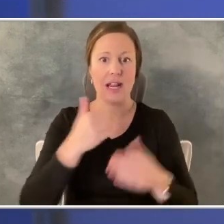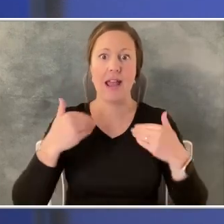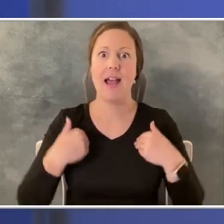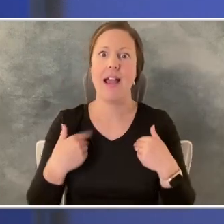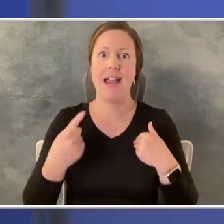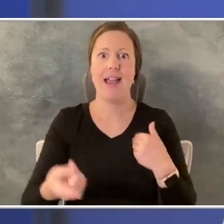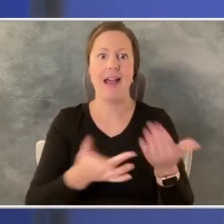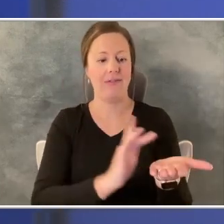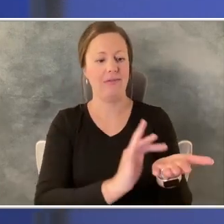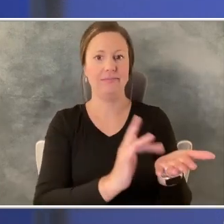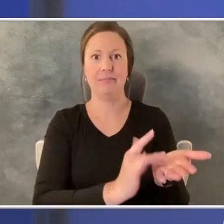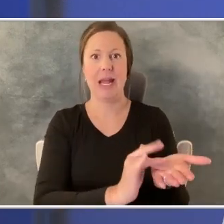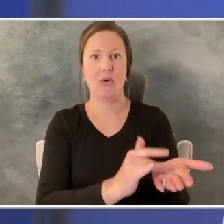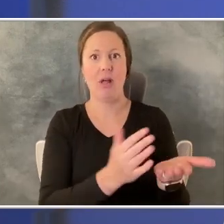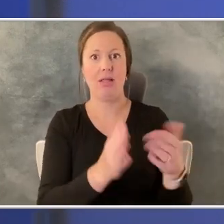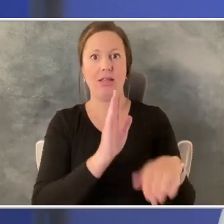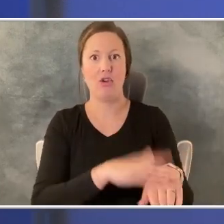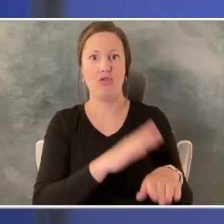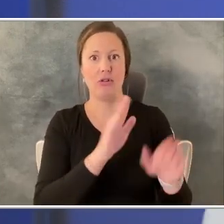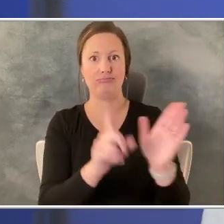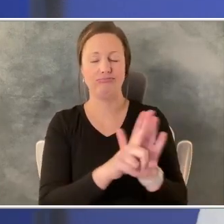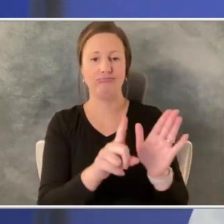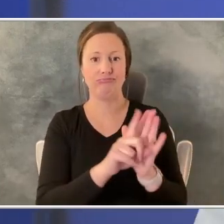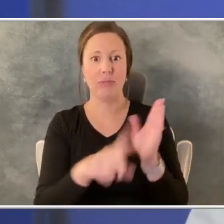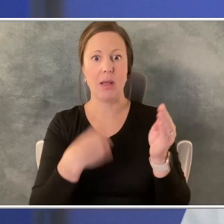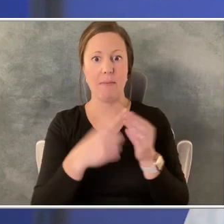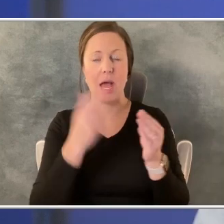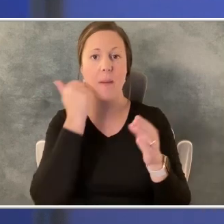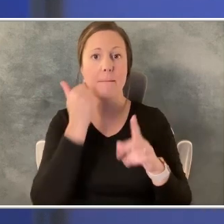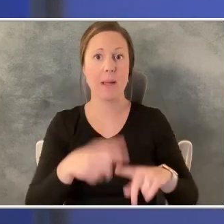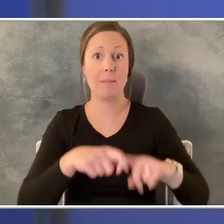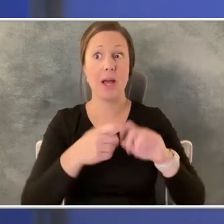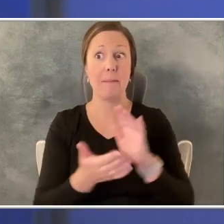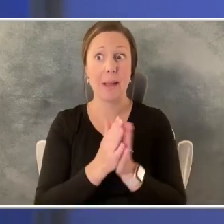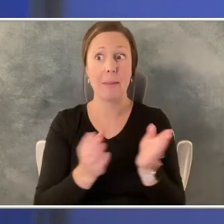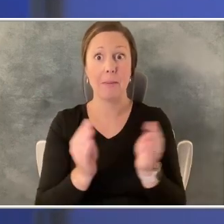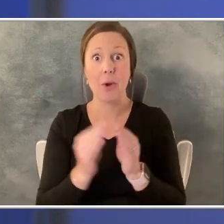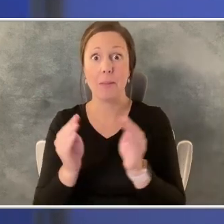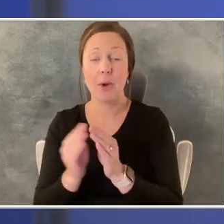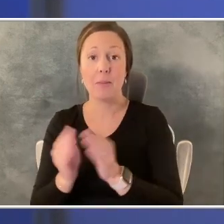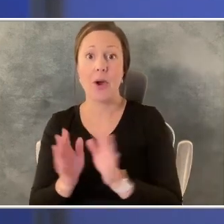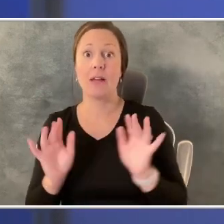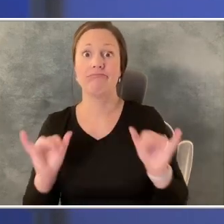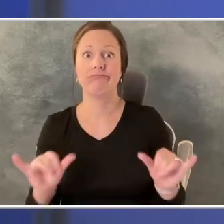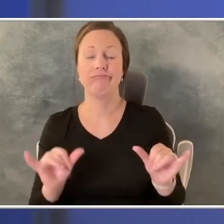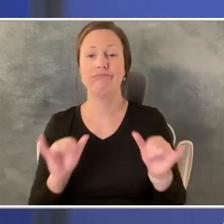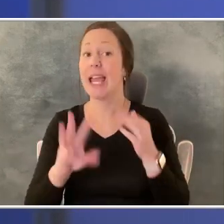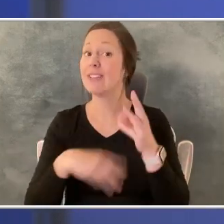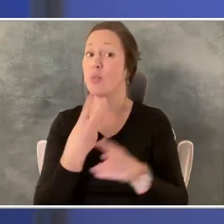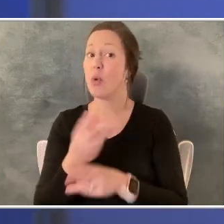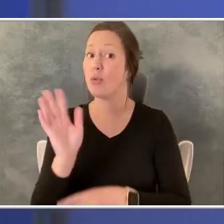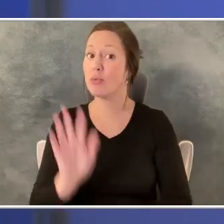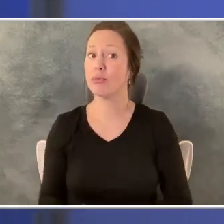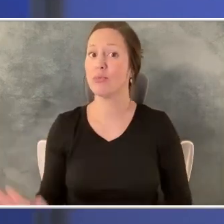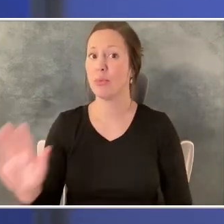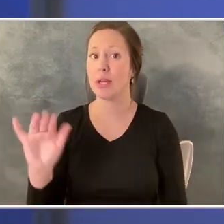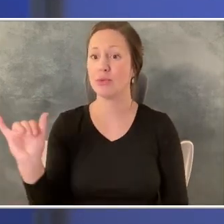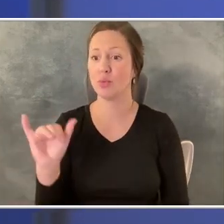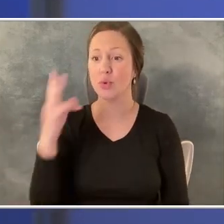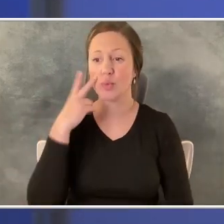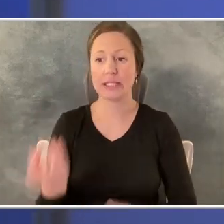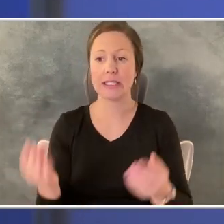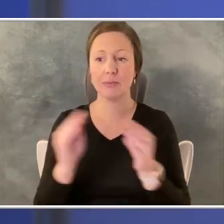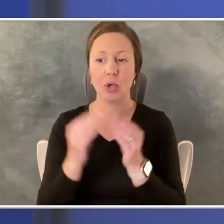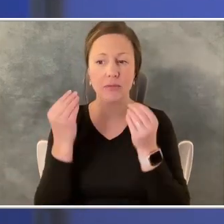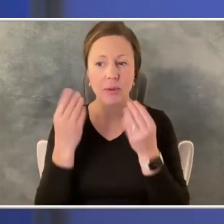that comes out with menopause or perimenopause, and it's getting bigger and bigger and bigger, and it's worldwide. So we're starting to see more information, more education.